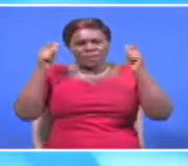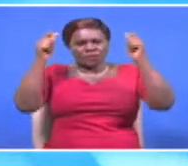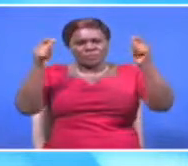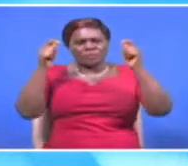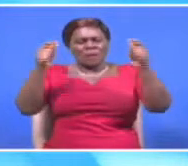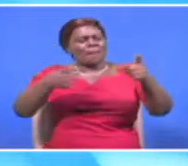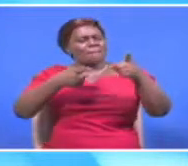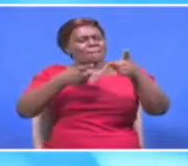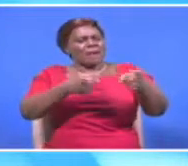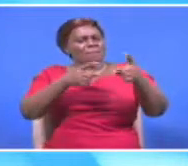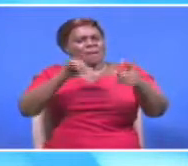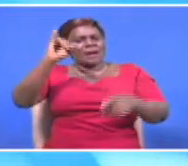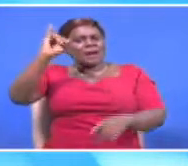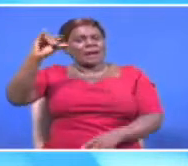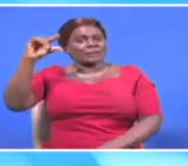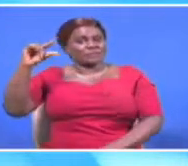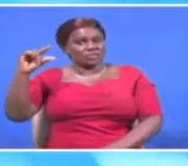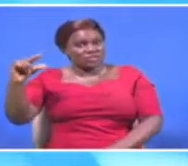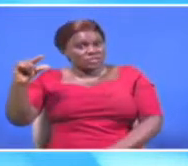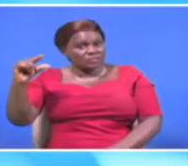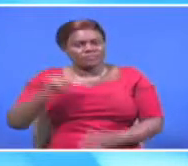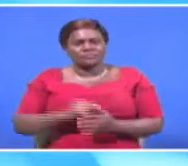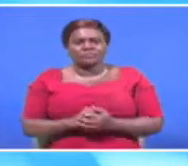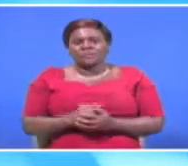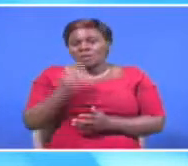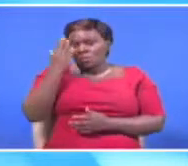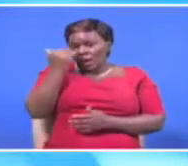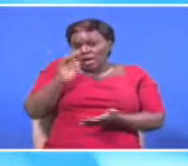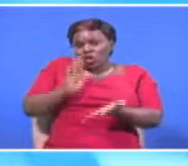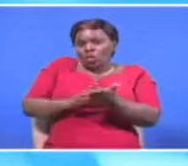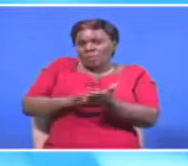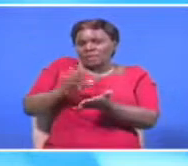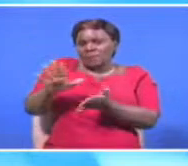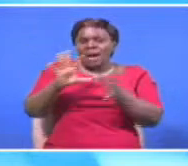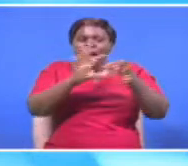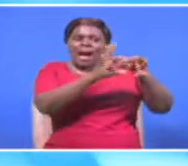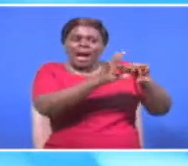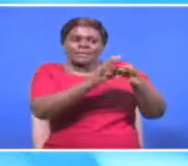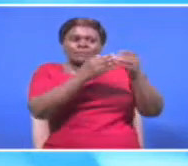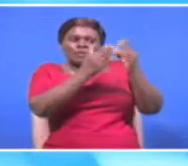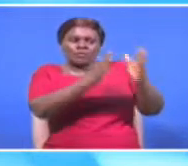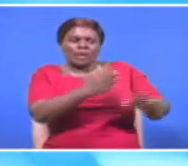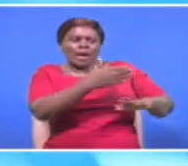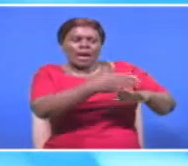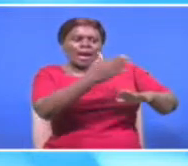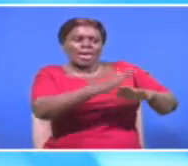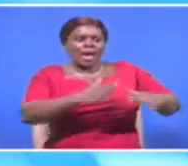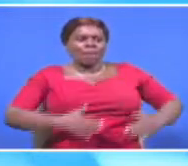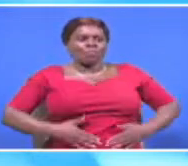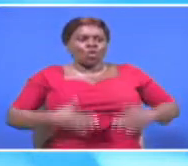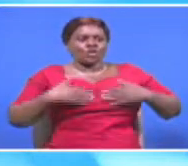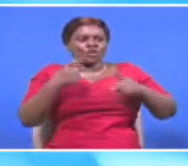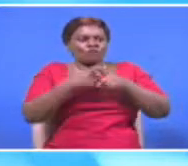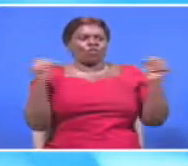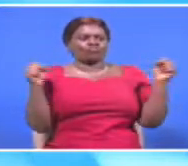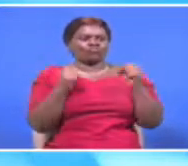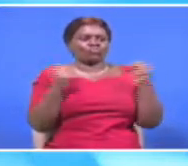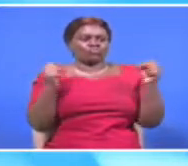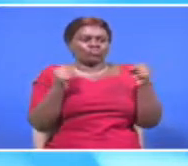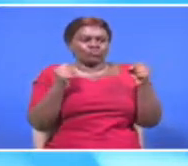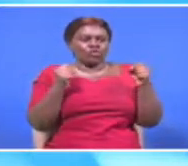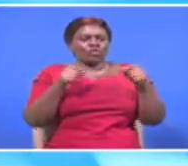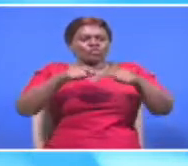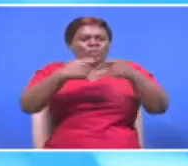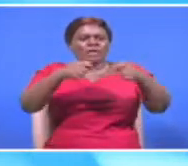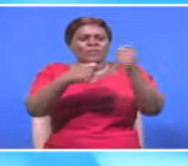have slammed the Inspector General of Police, Japhet Koome, over the remarks that Azimio leaders hired bodies from morgues to taint the image